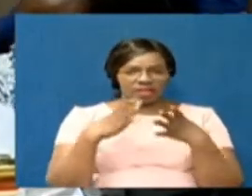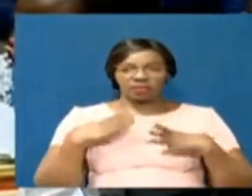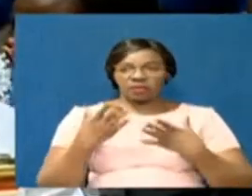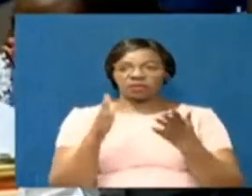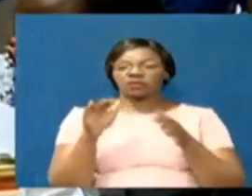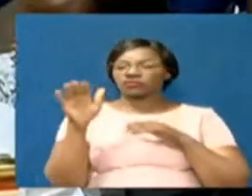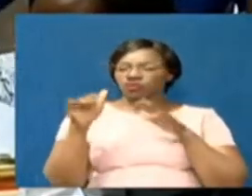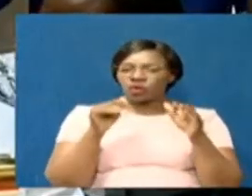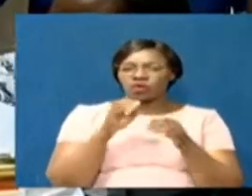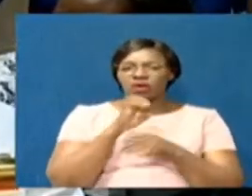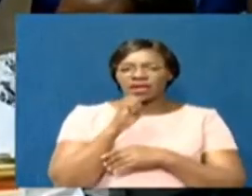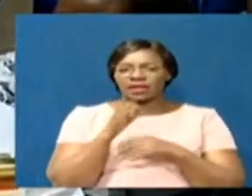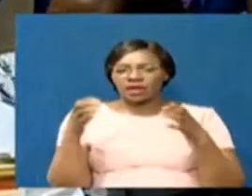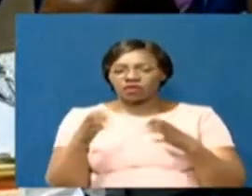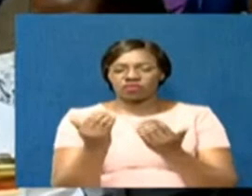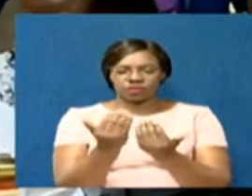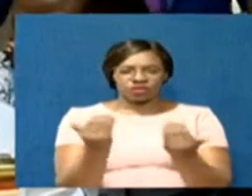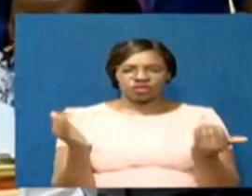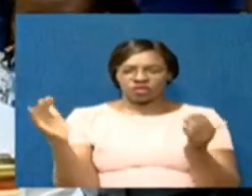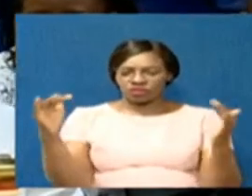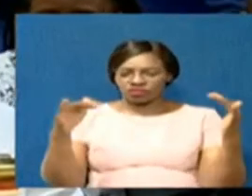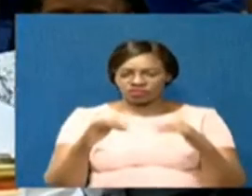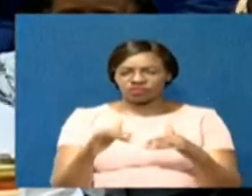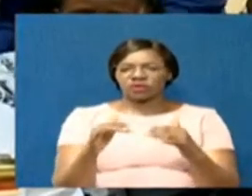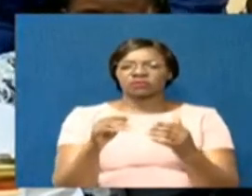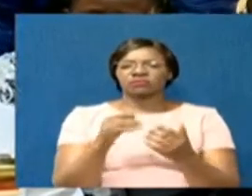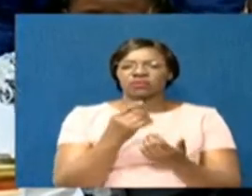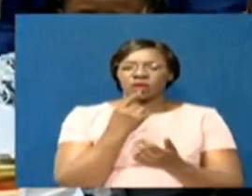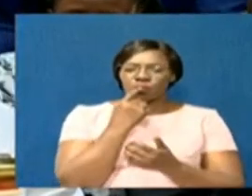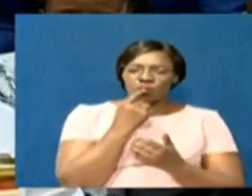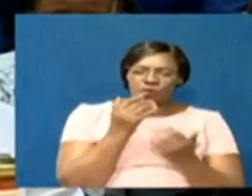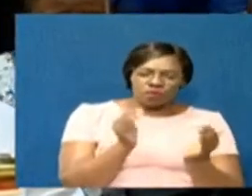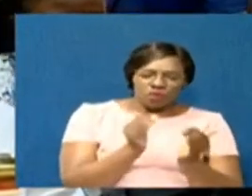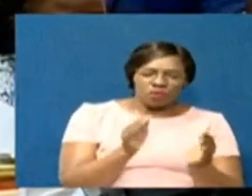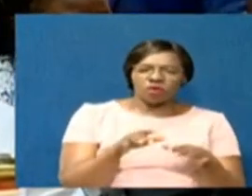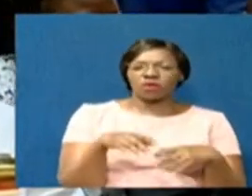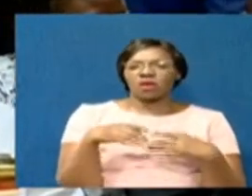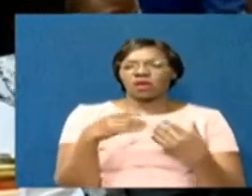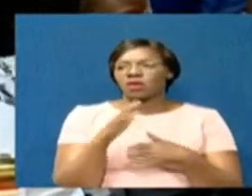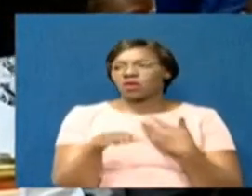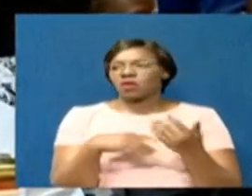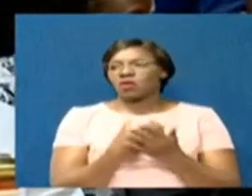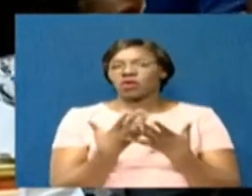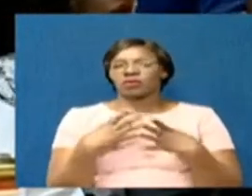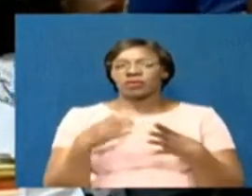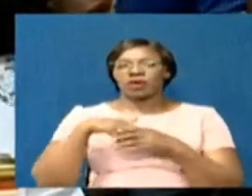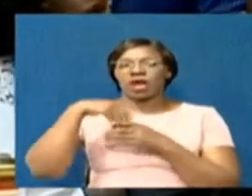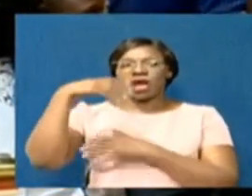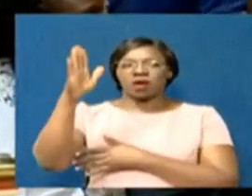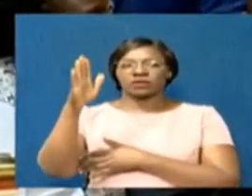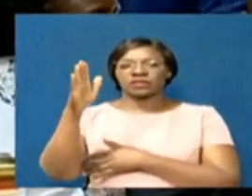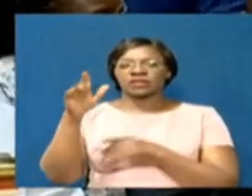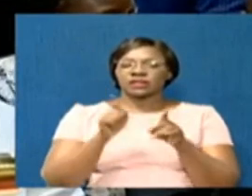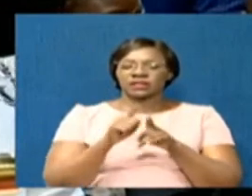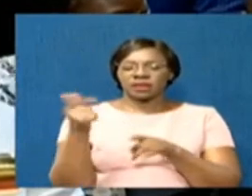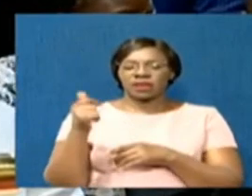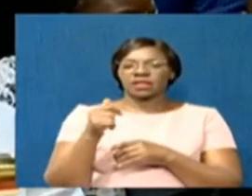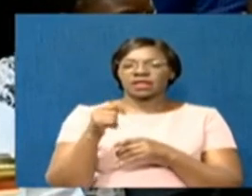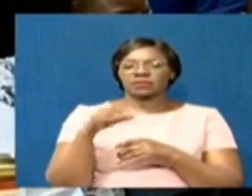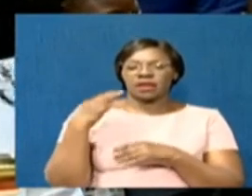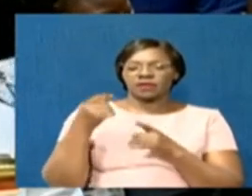assemble the elders, gather the children, the nursing babes. Let the bridegroom go out from his chamber and the bride from